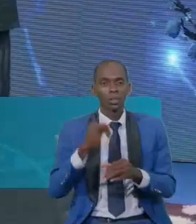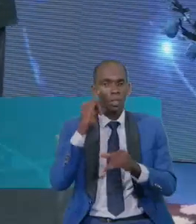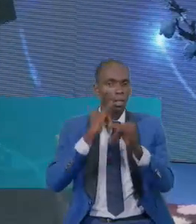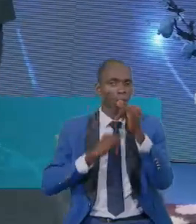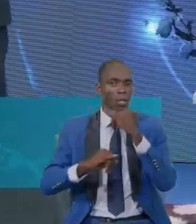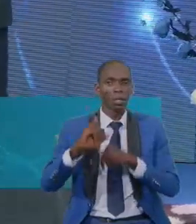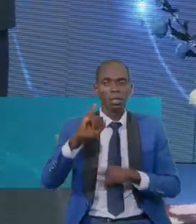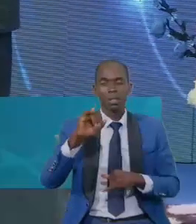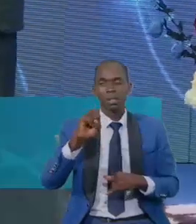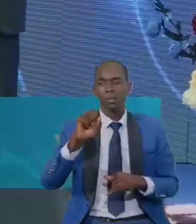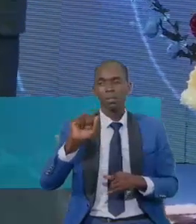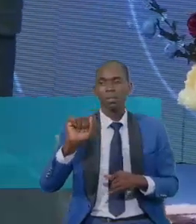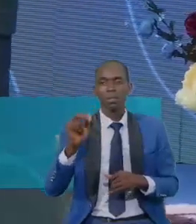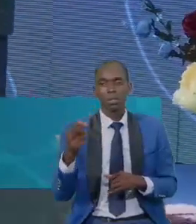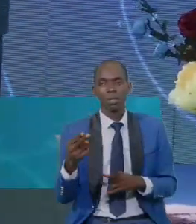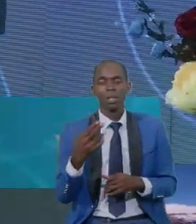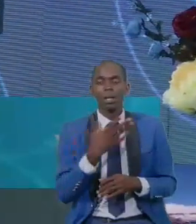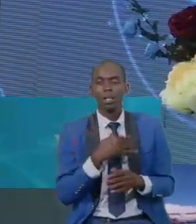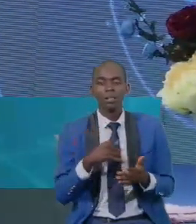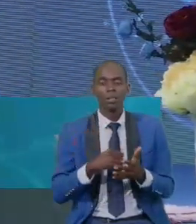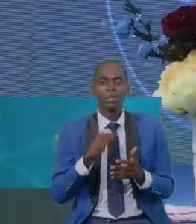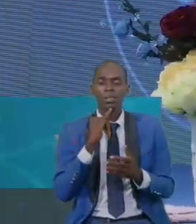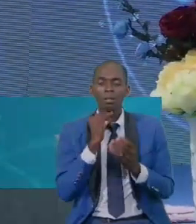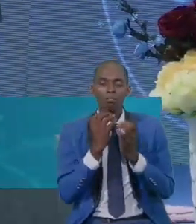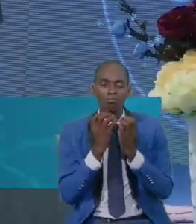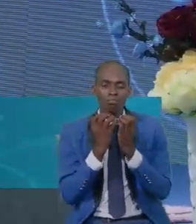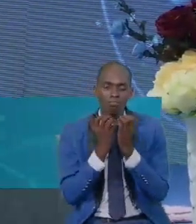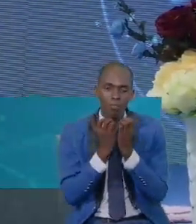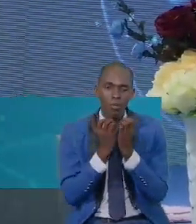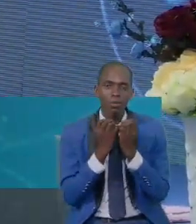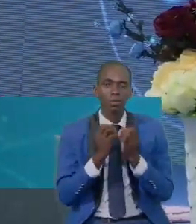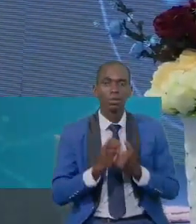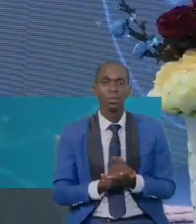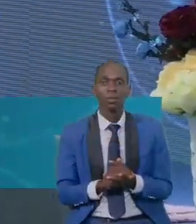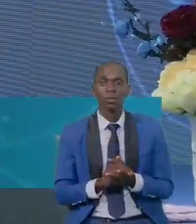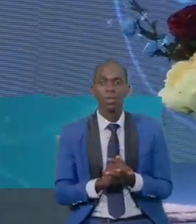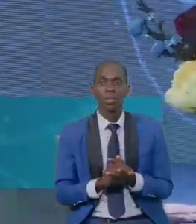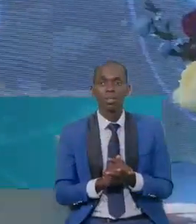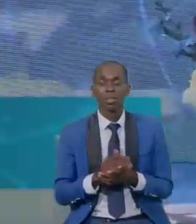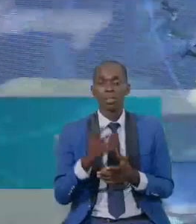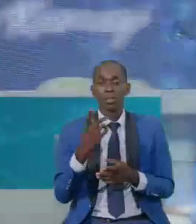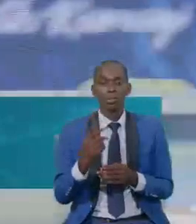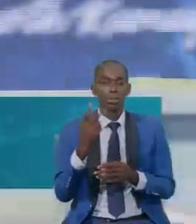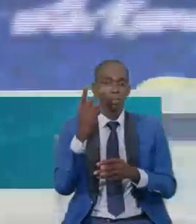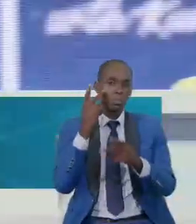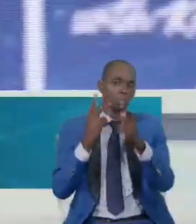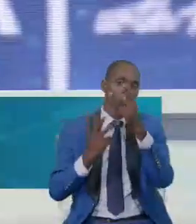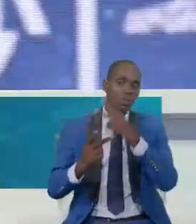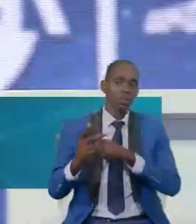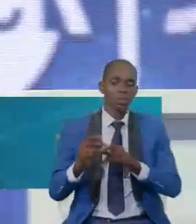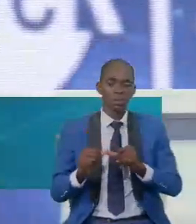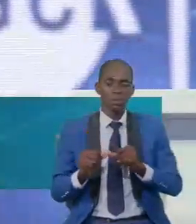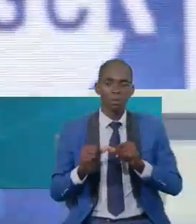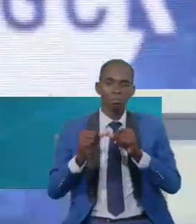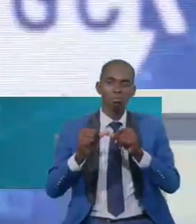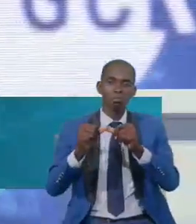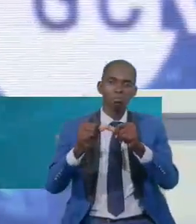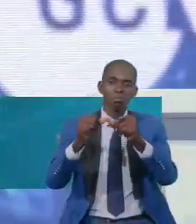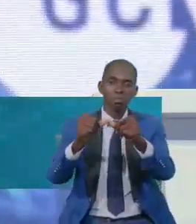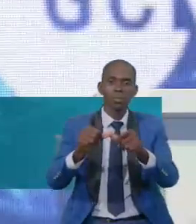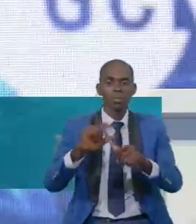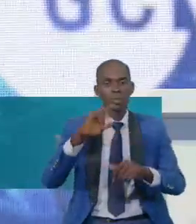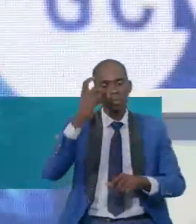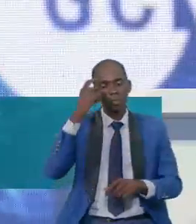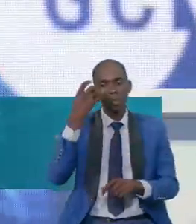And it is precious. The prophetic perpetual government of